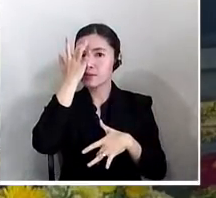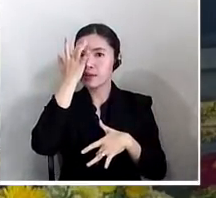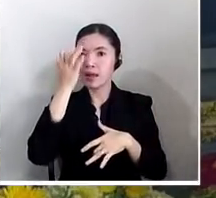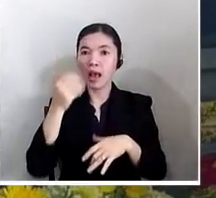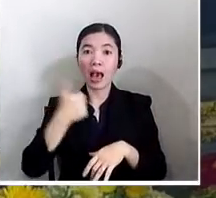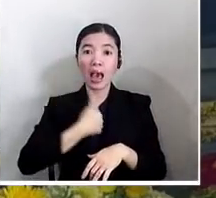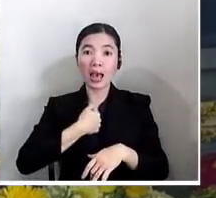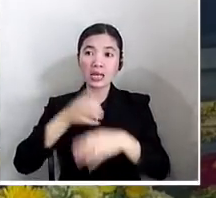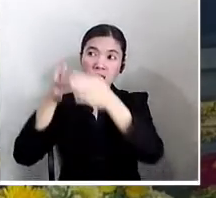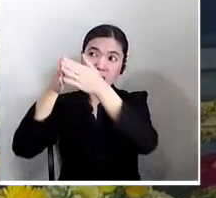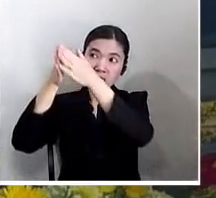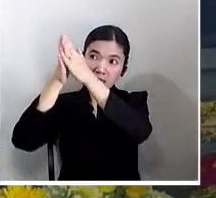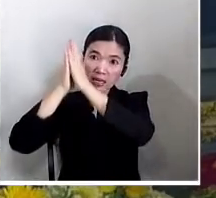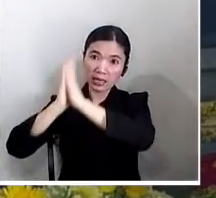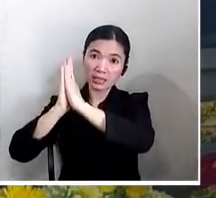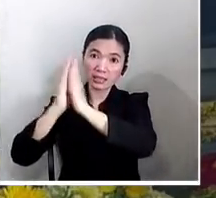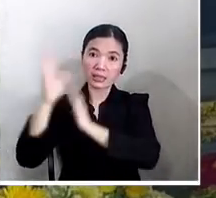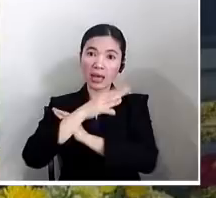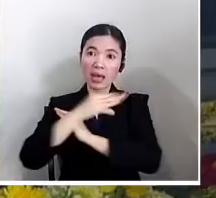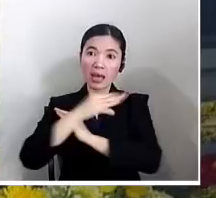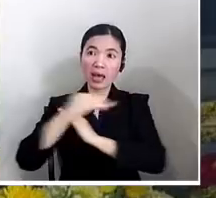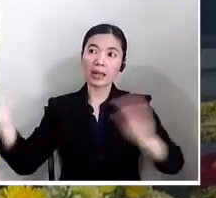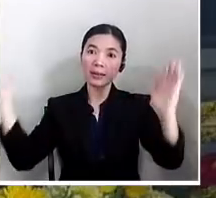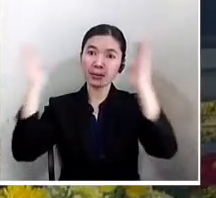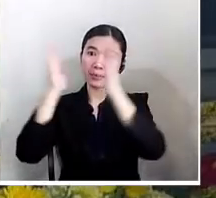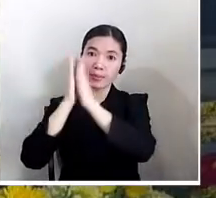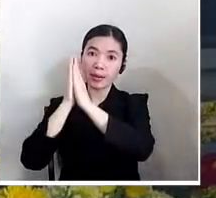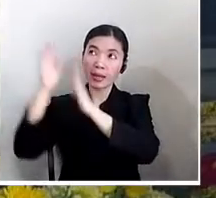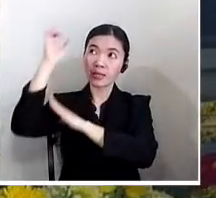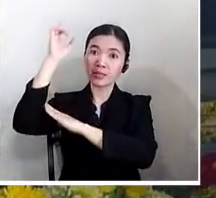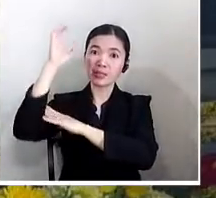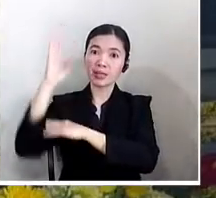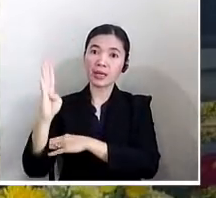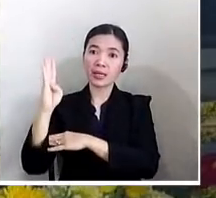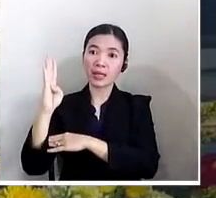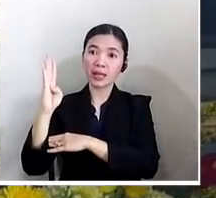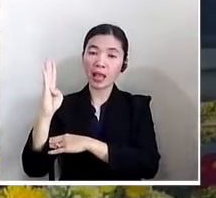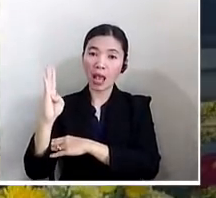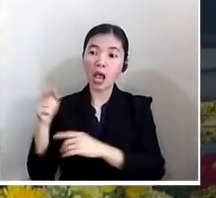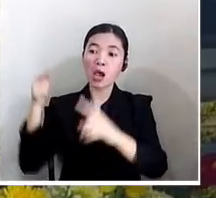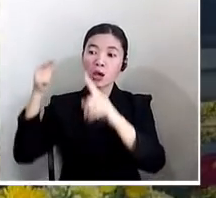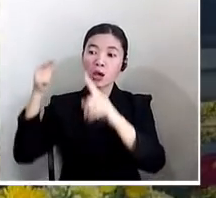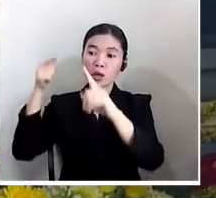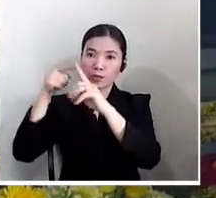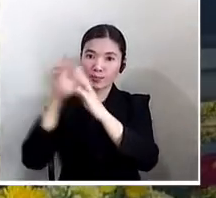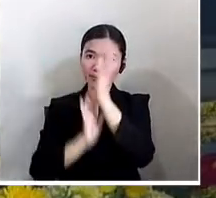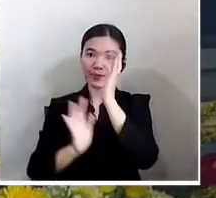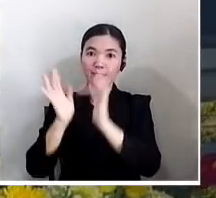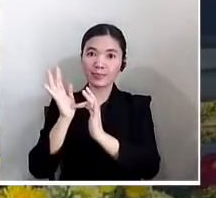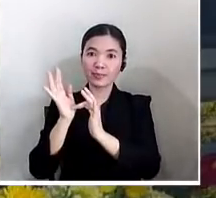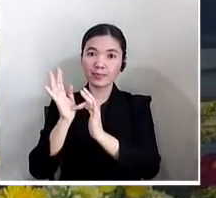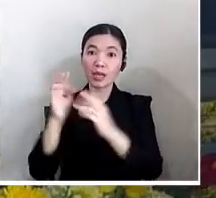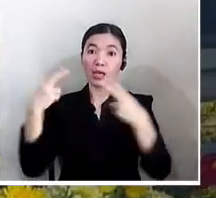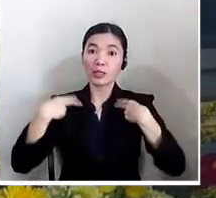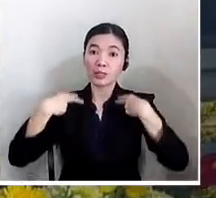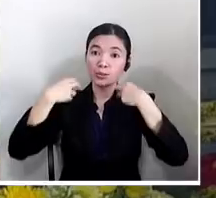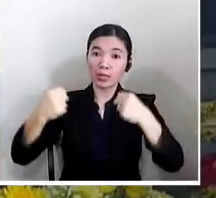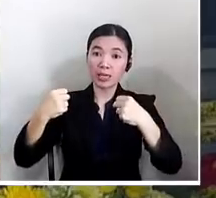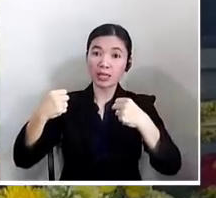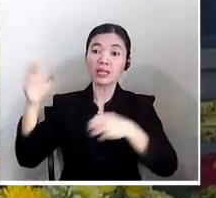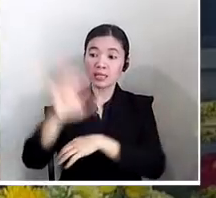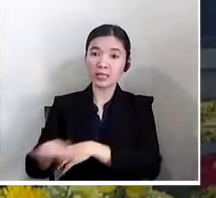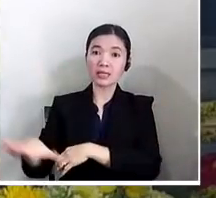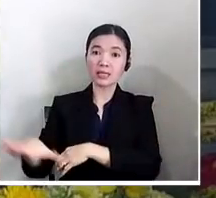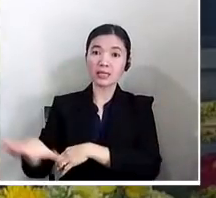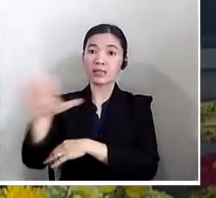pray to God, to Jesus, to heal them, and they get